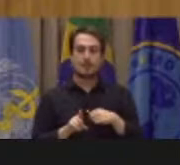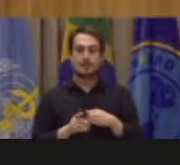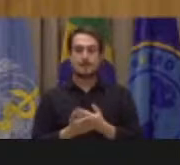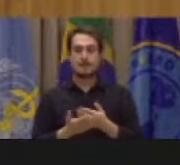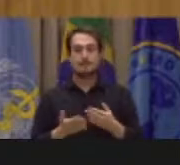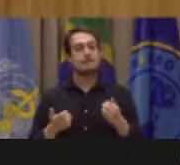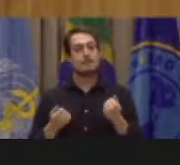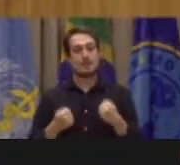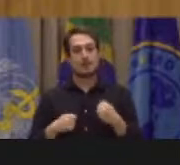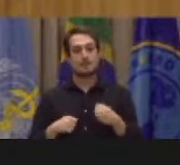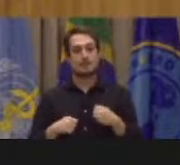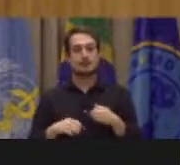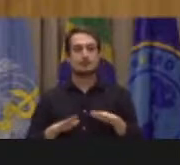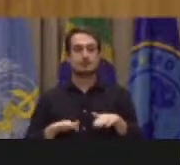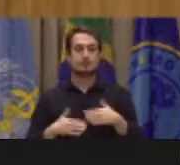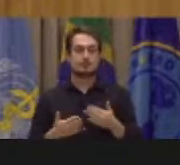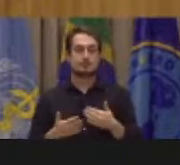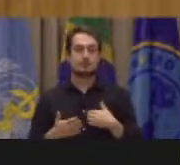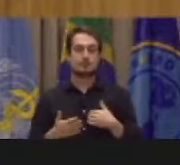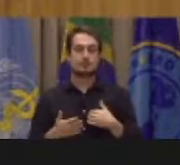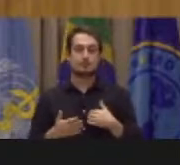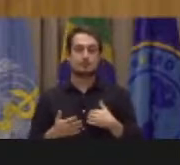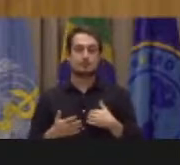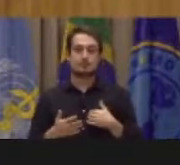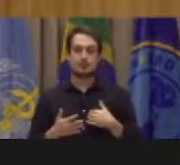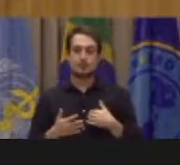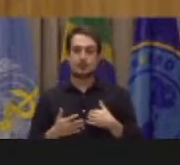a new forest,